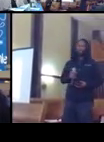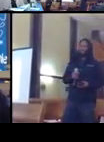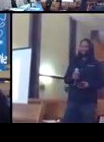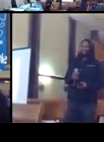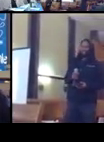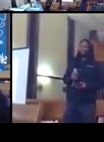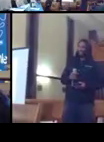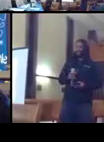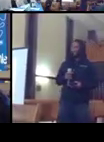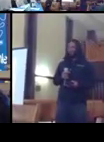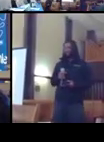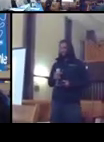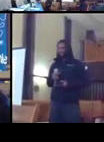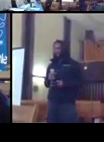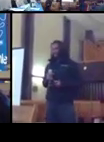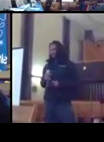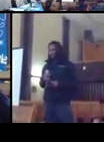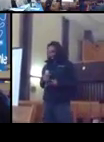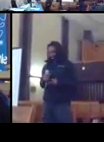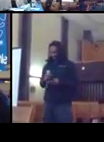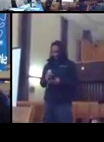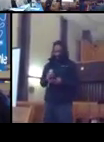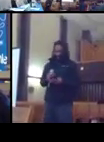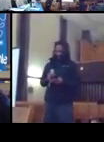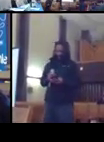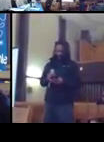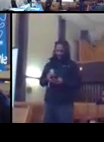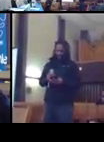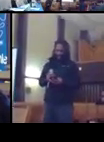to listen and, thank you.